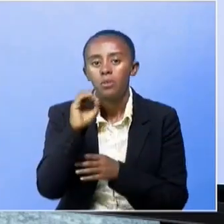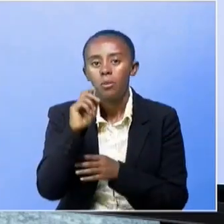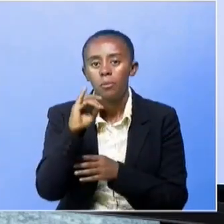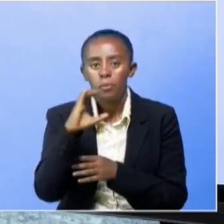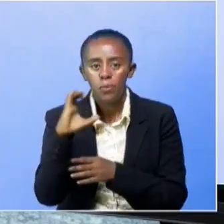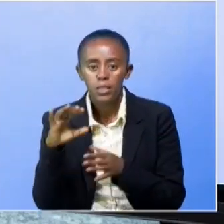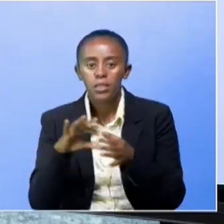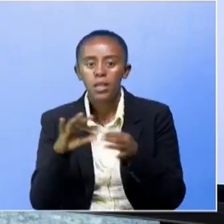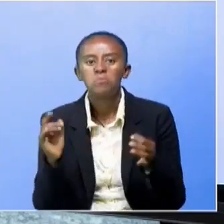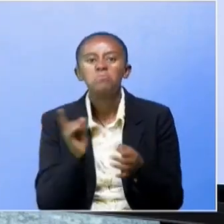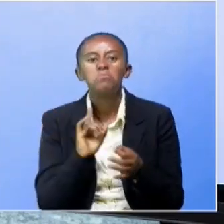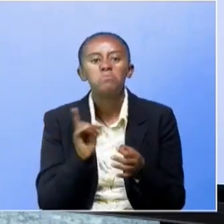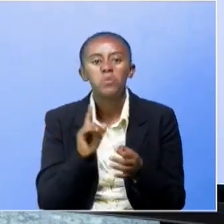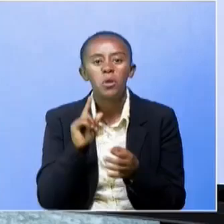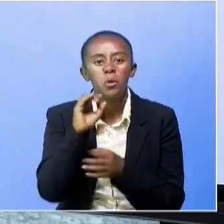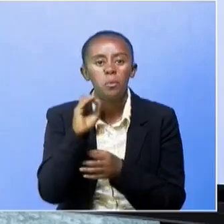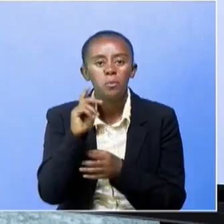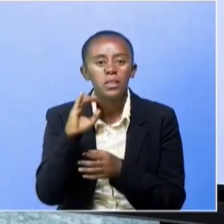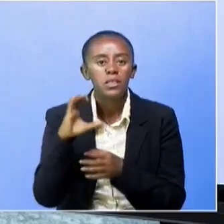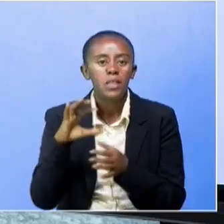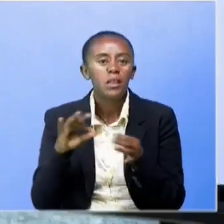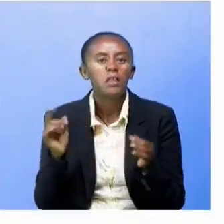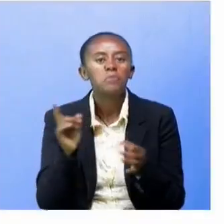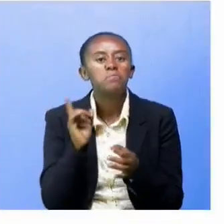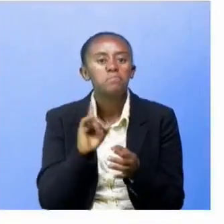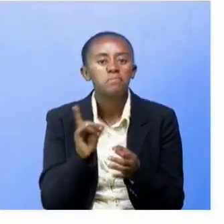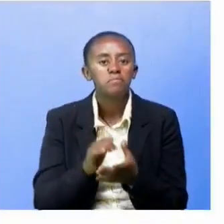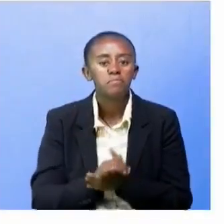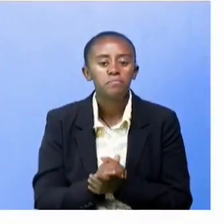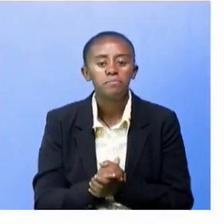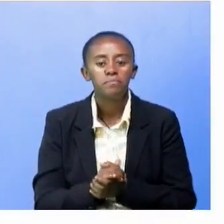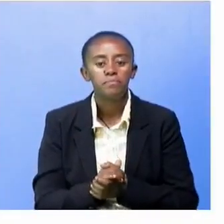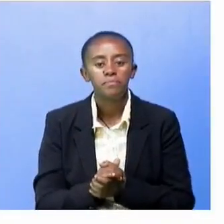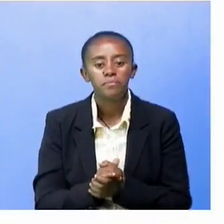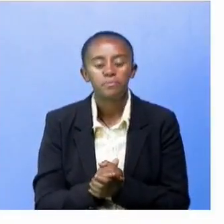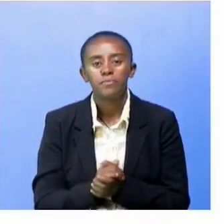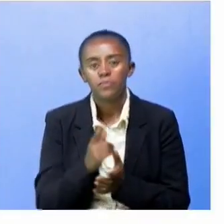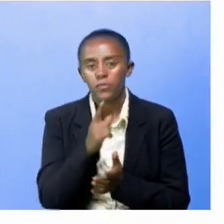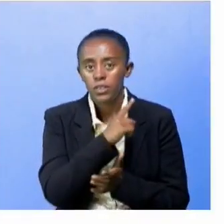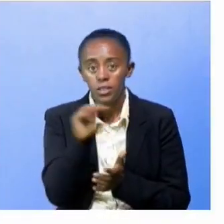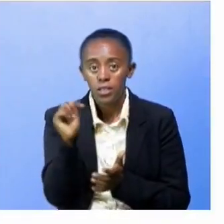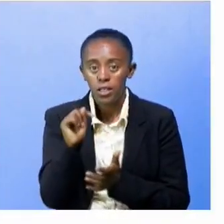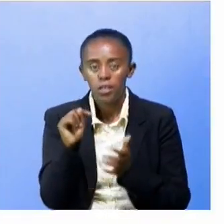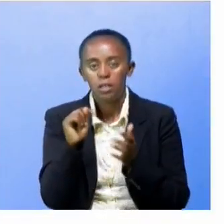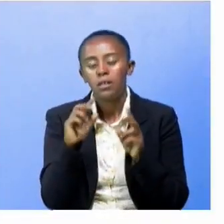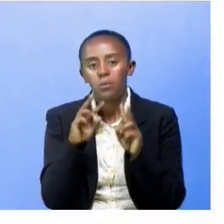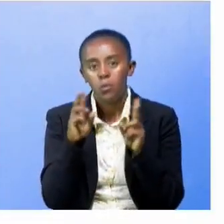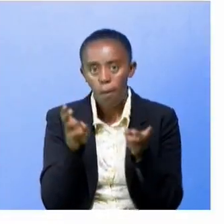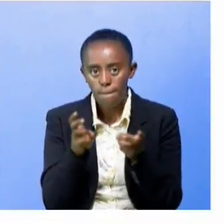is a topic sentence? The topic sentence